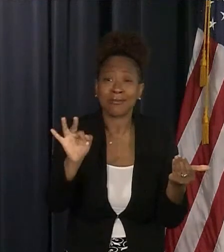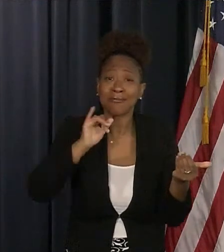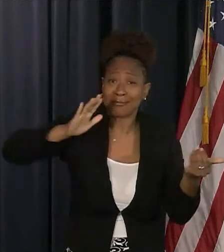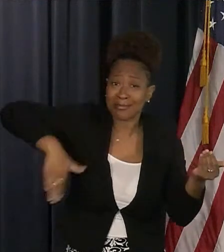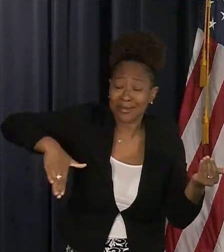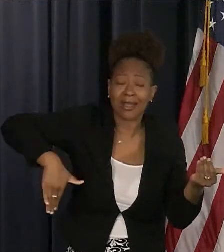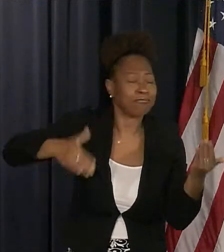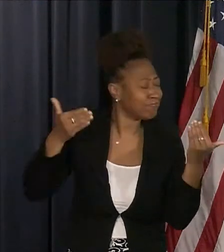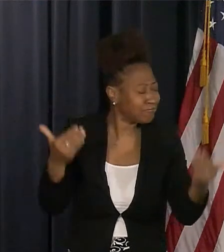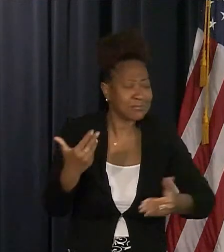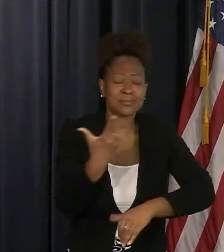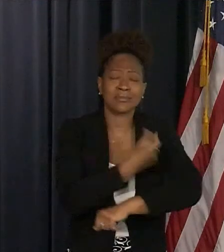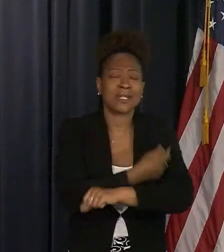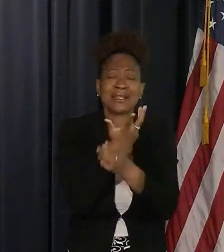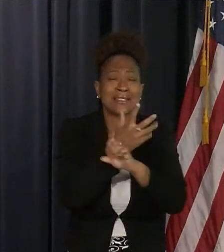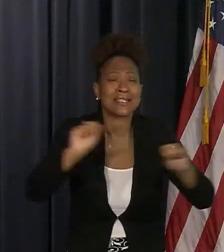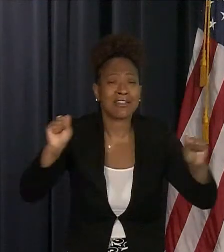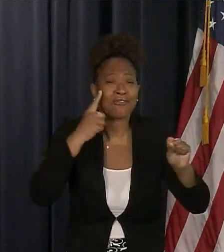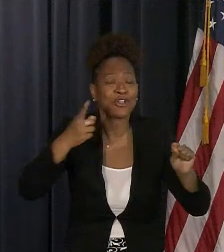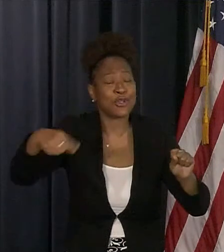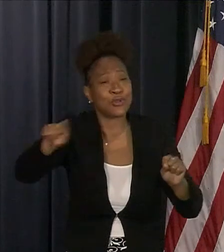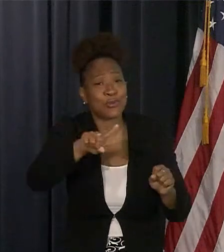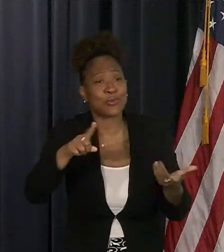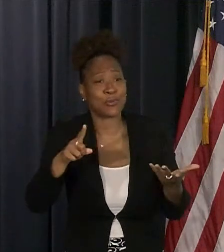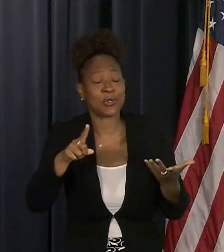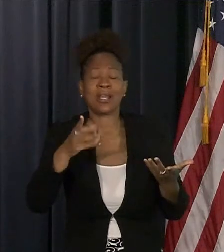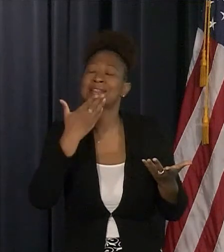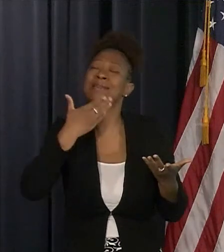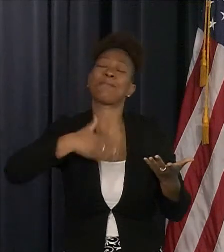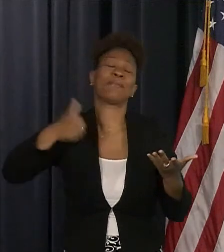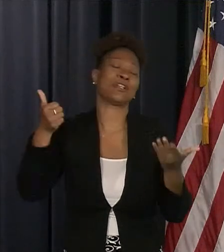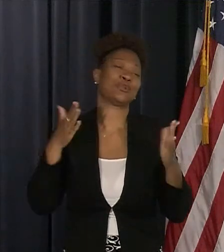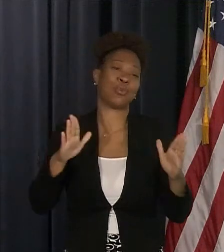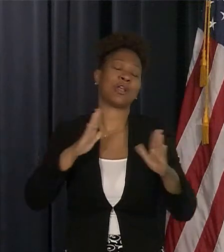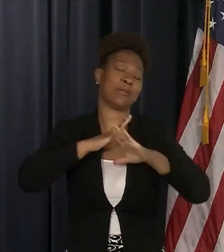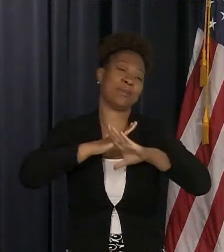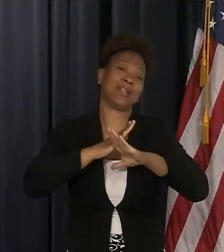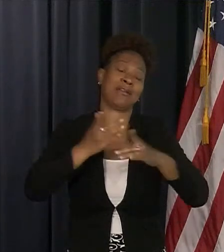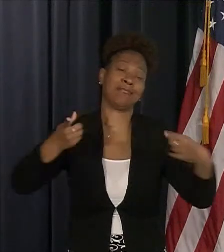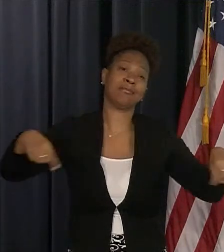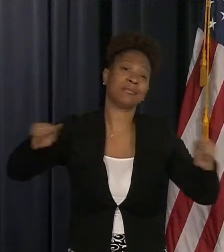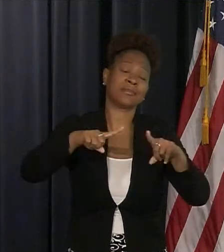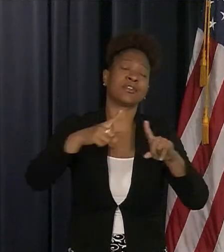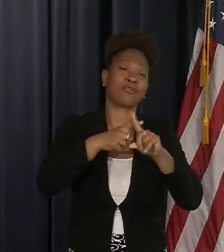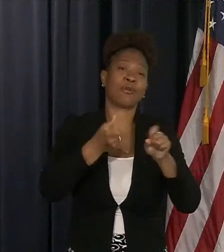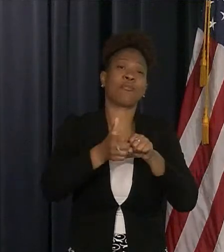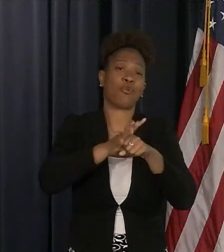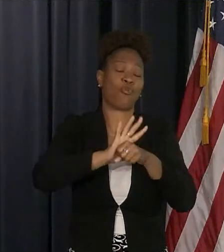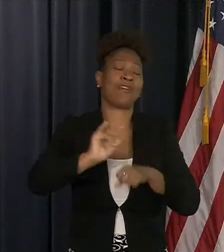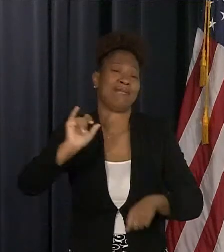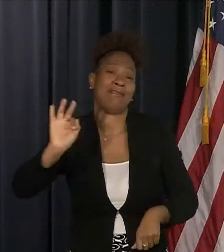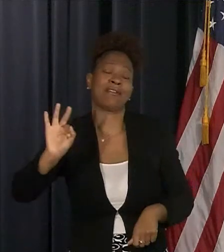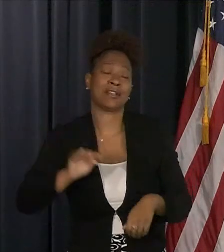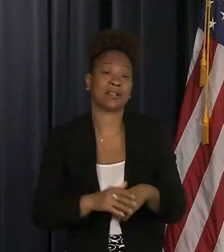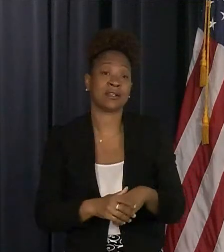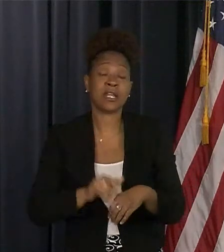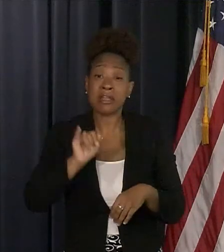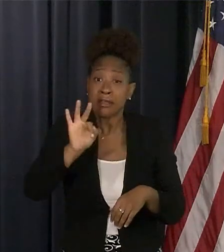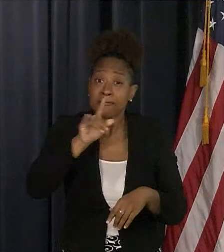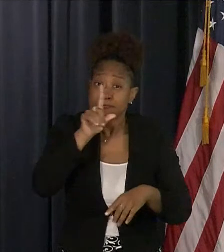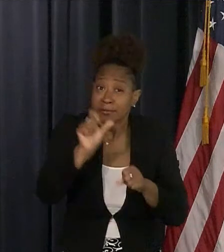so. These life-saving vaccines are the best tool that we have to protect us against COVID-19. If you do